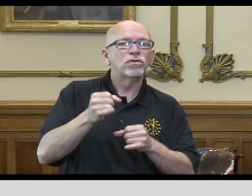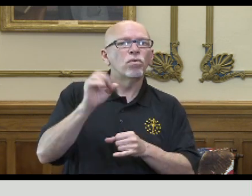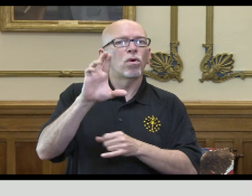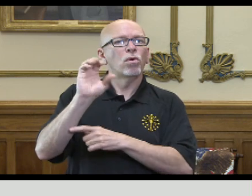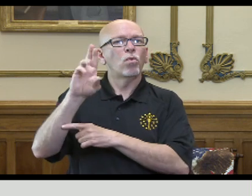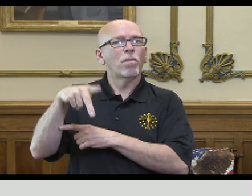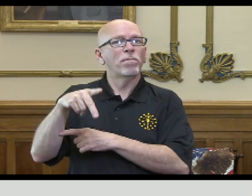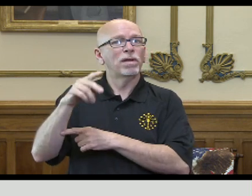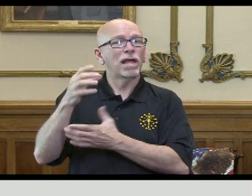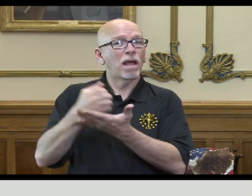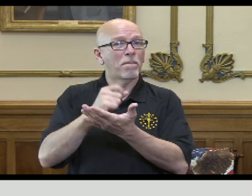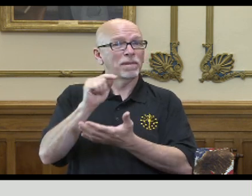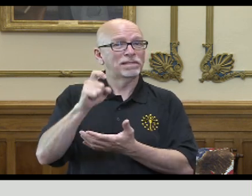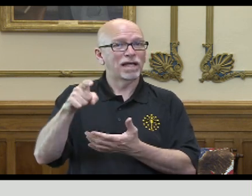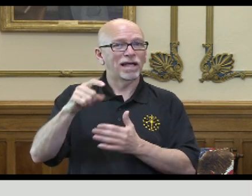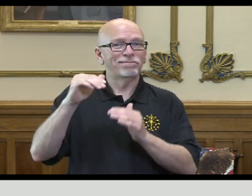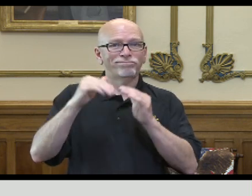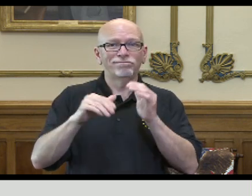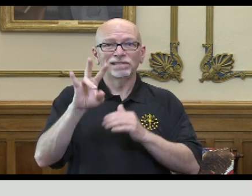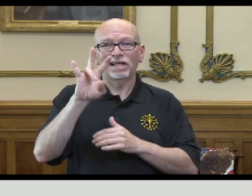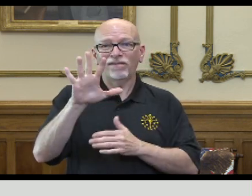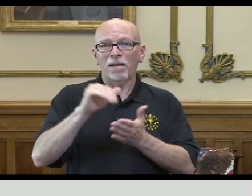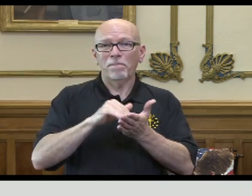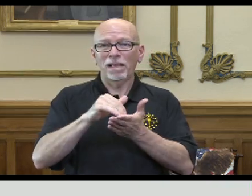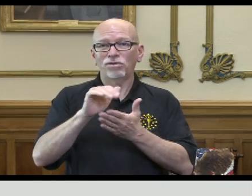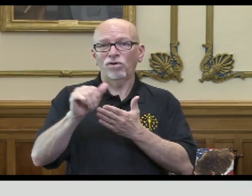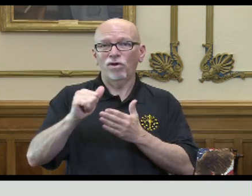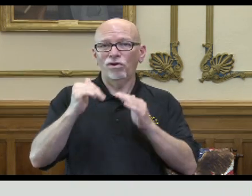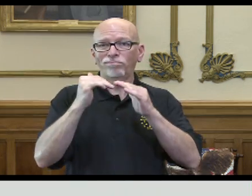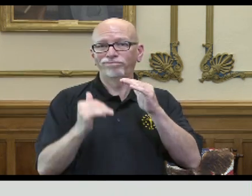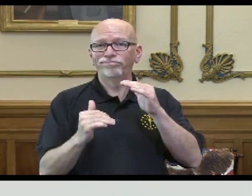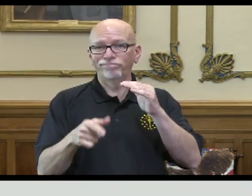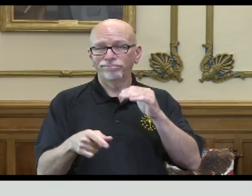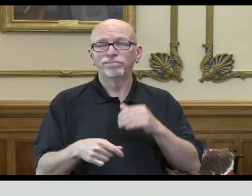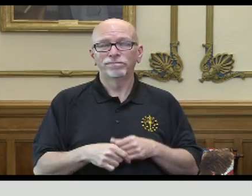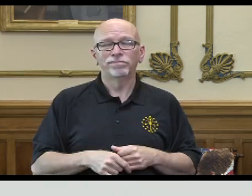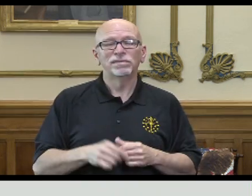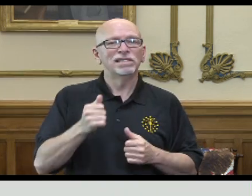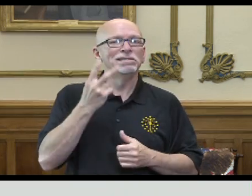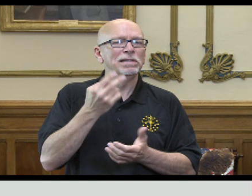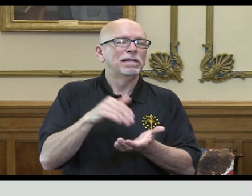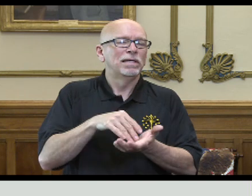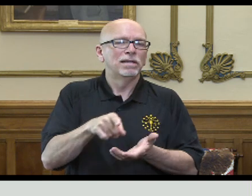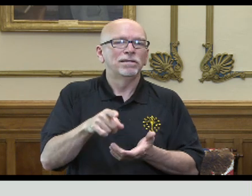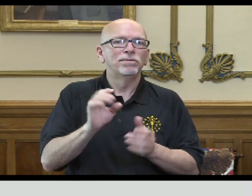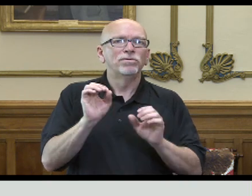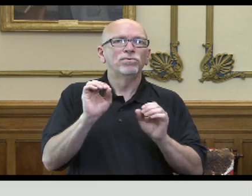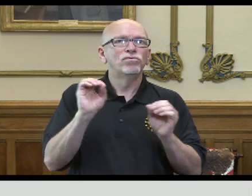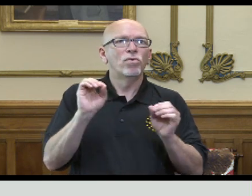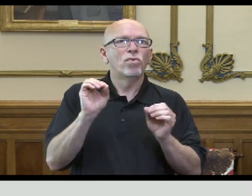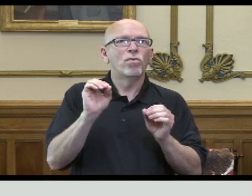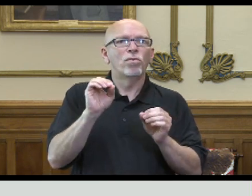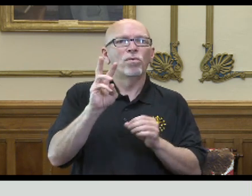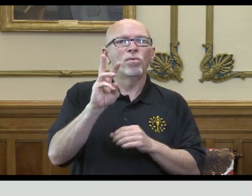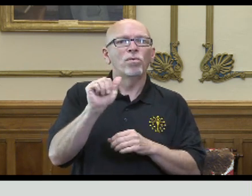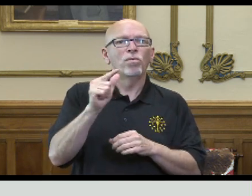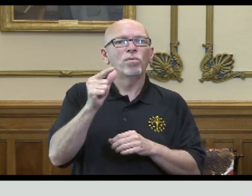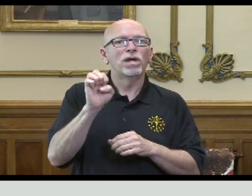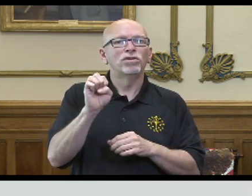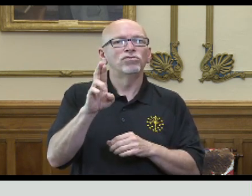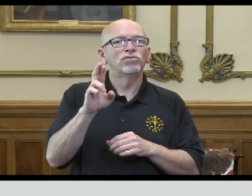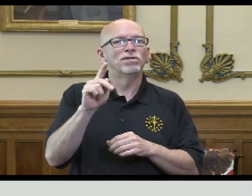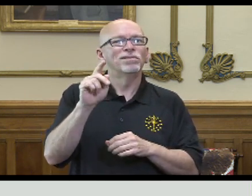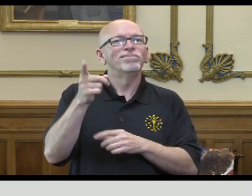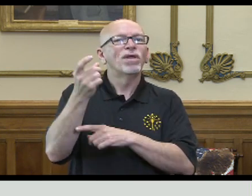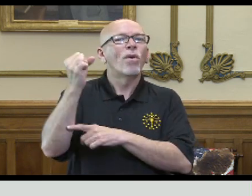were down $75 million. And as you can see, again, there were no wagering taxes as our